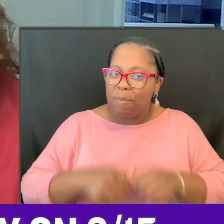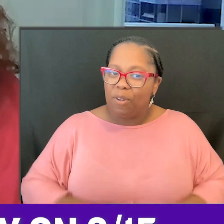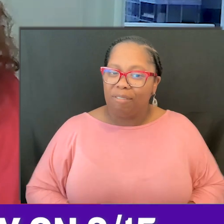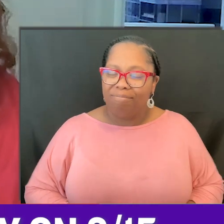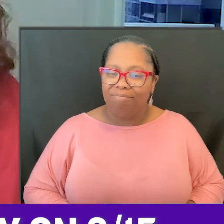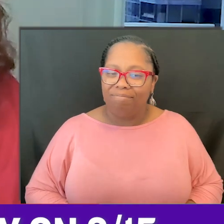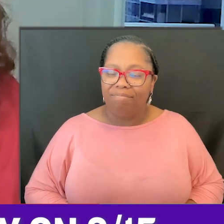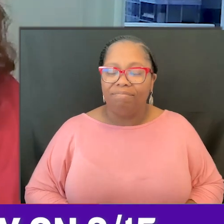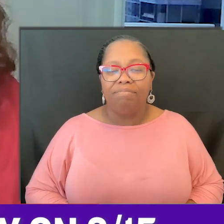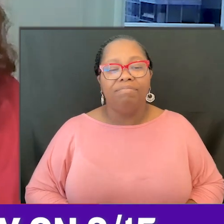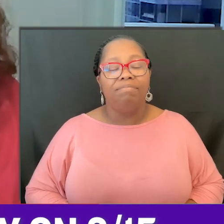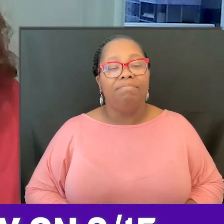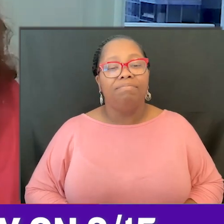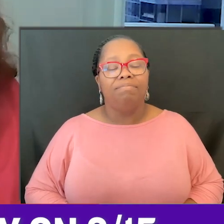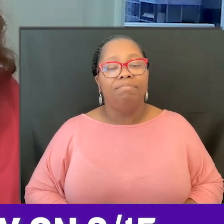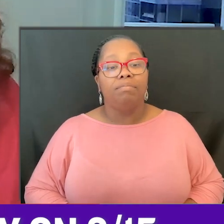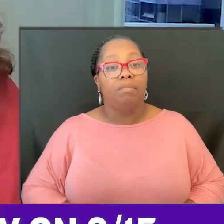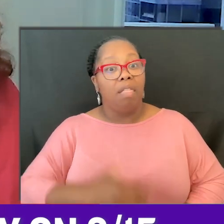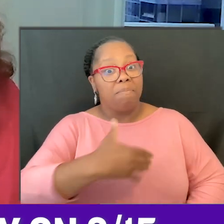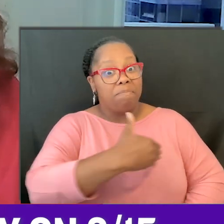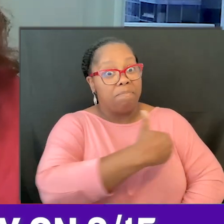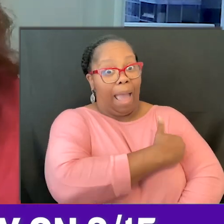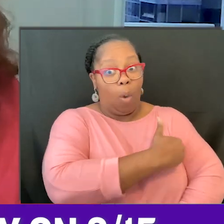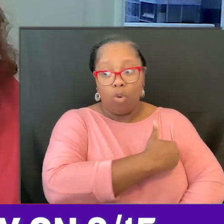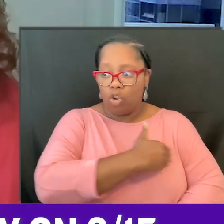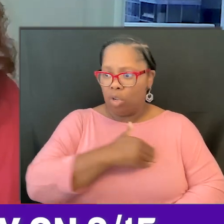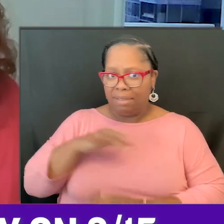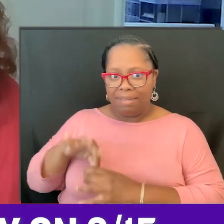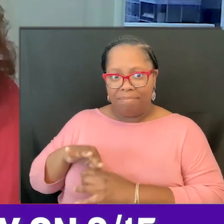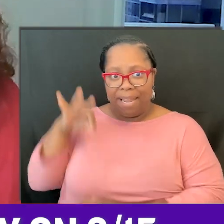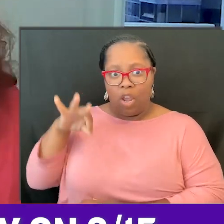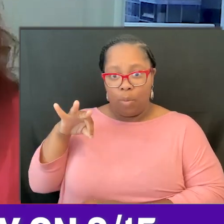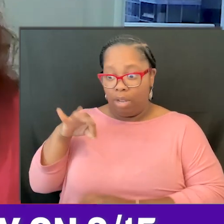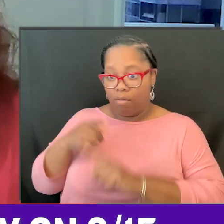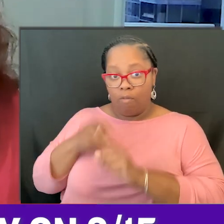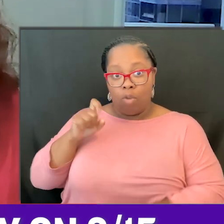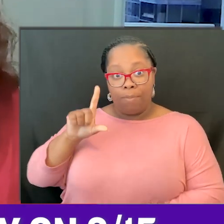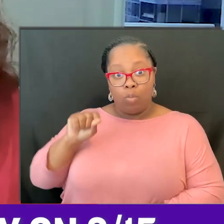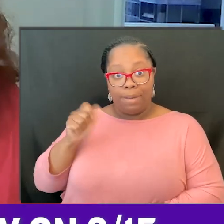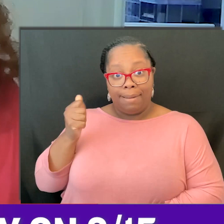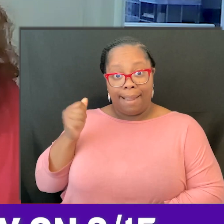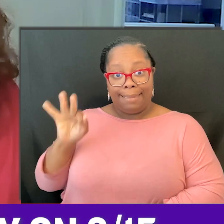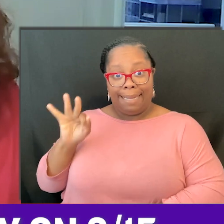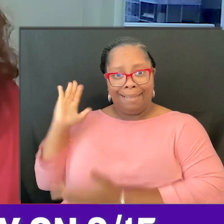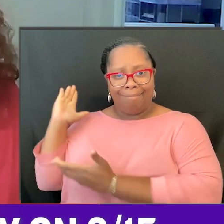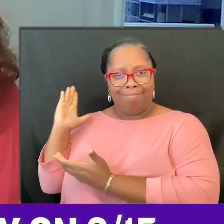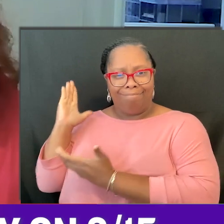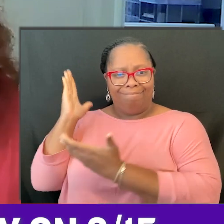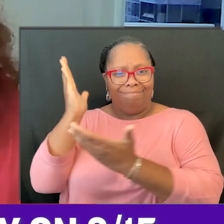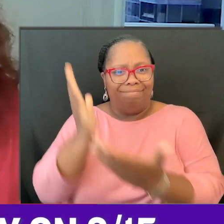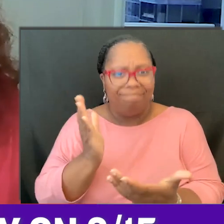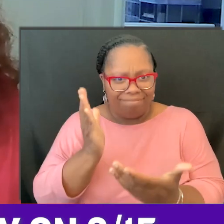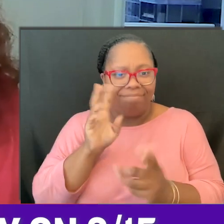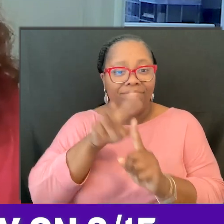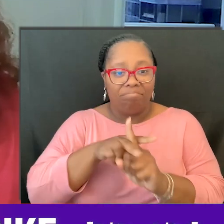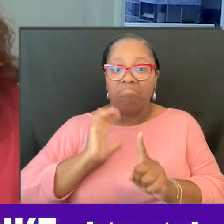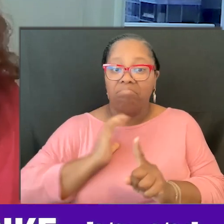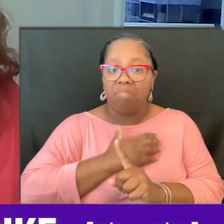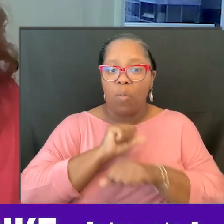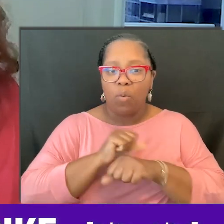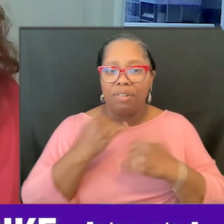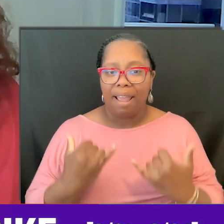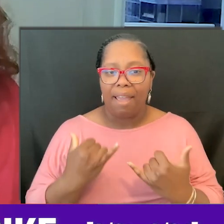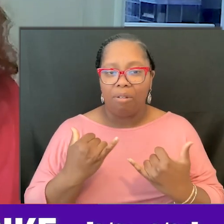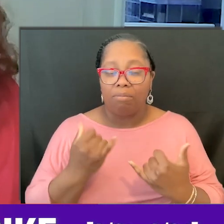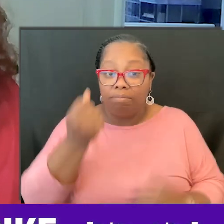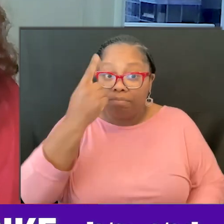We bring the power and that spirit of the 2019 strike into our work now.